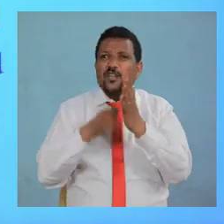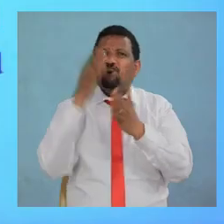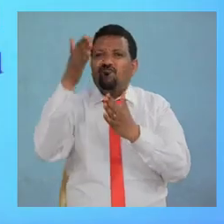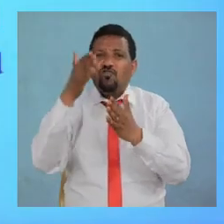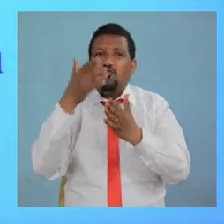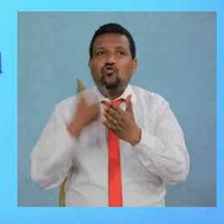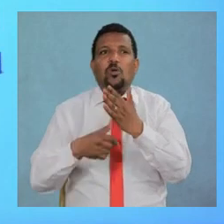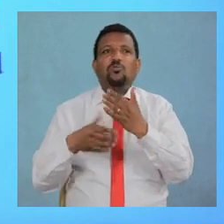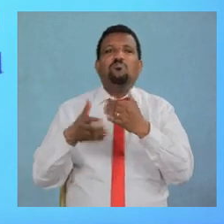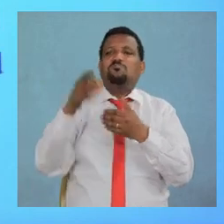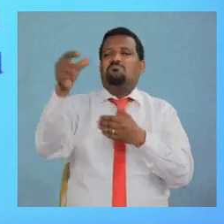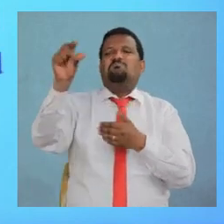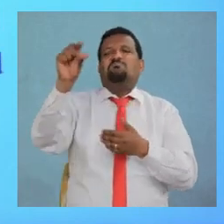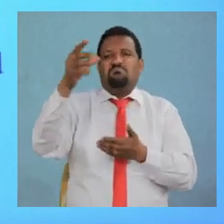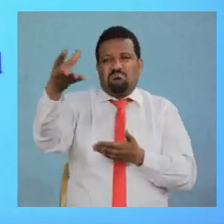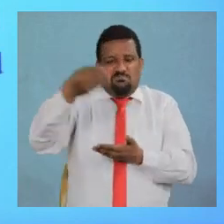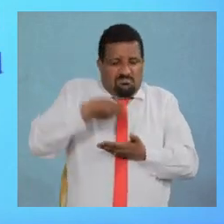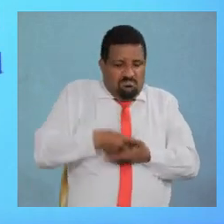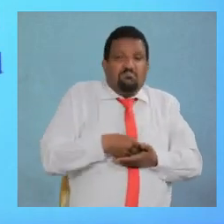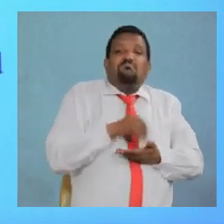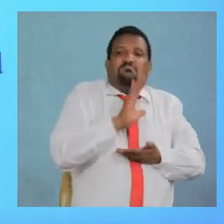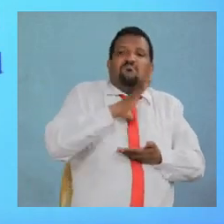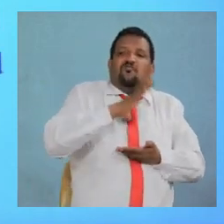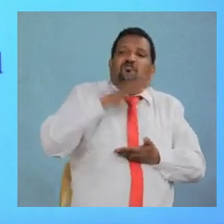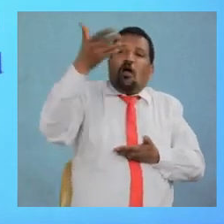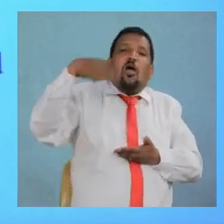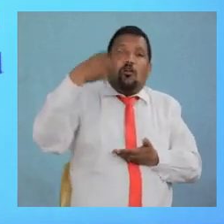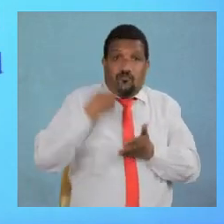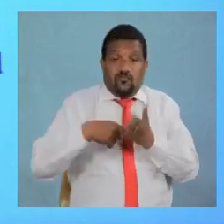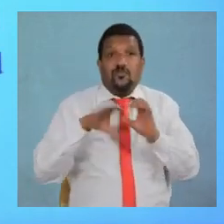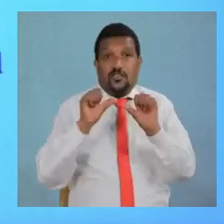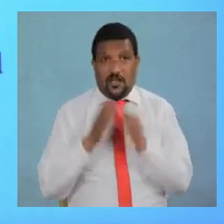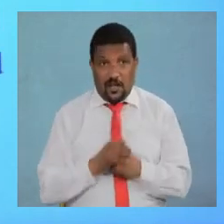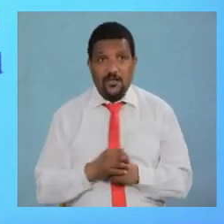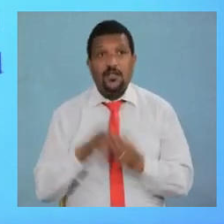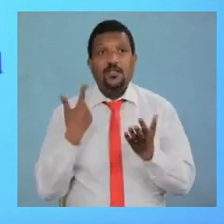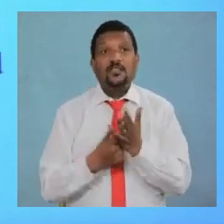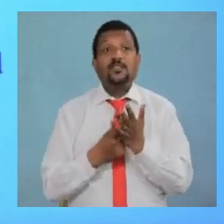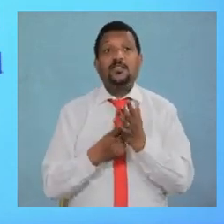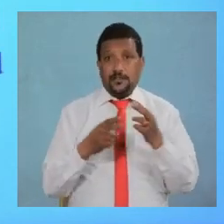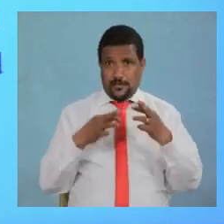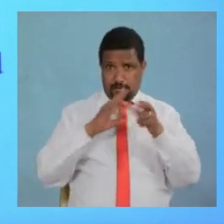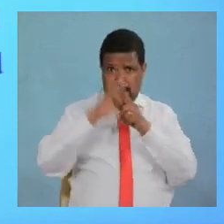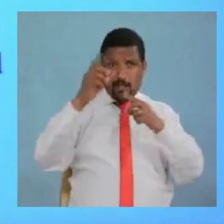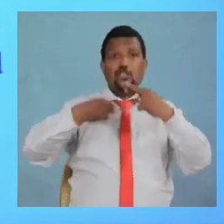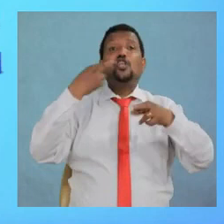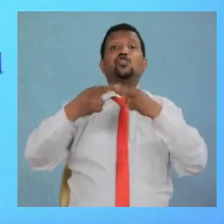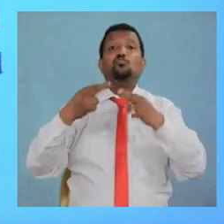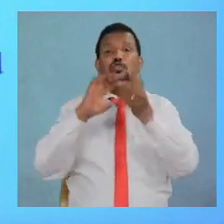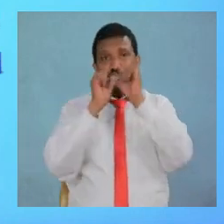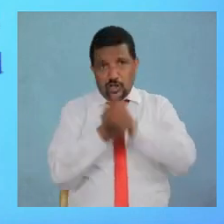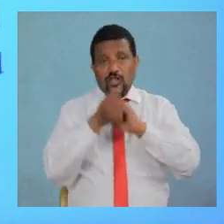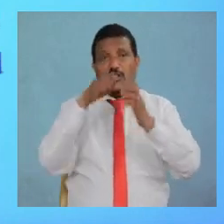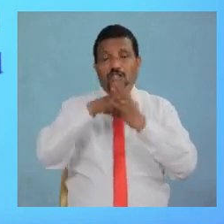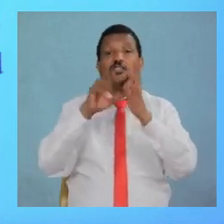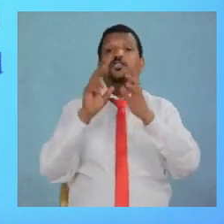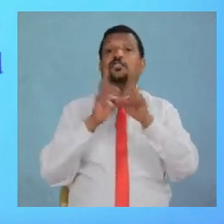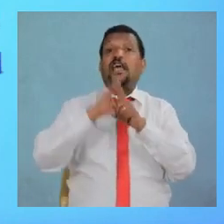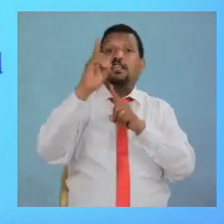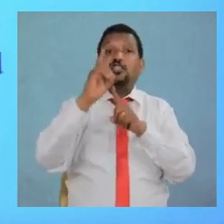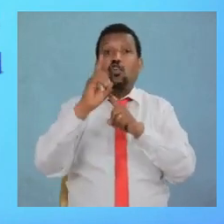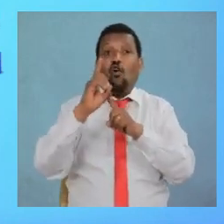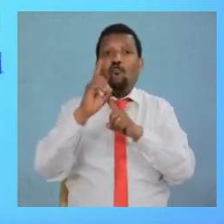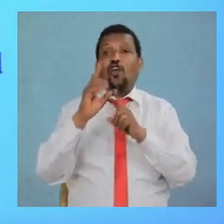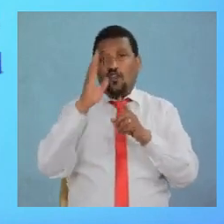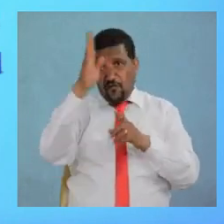future, then you will buy less of a commodity as now. So there is a direct relationship between the changes in the direction of future